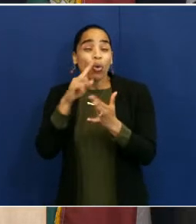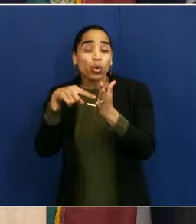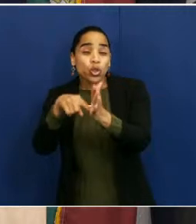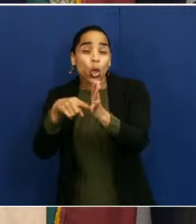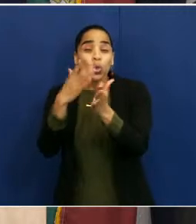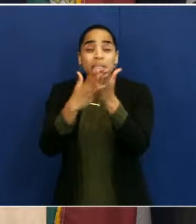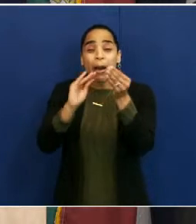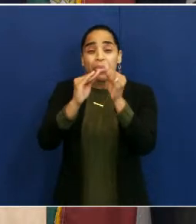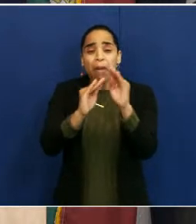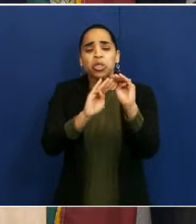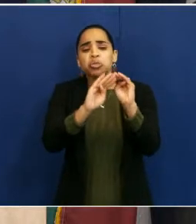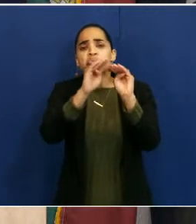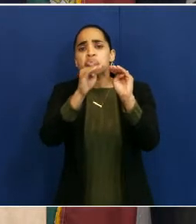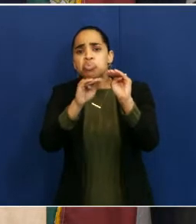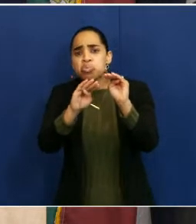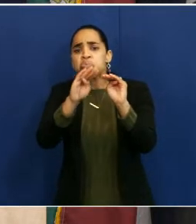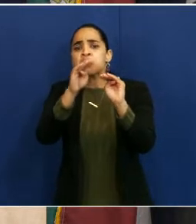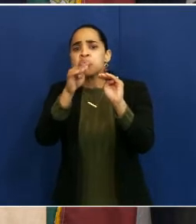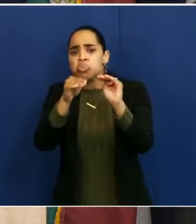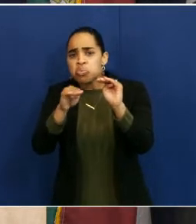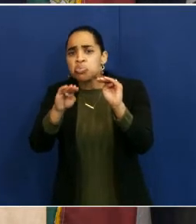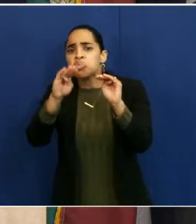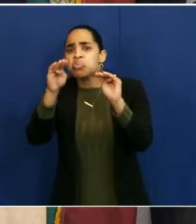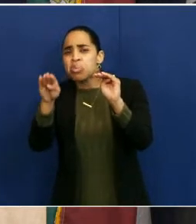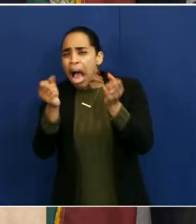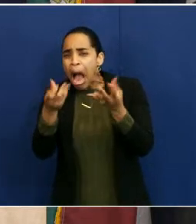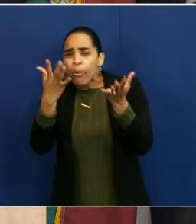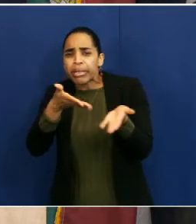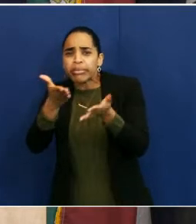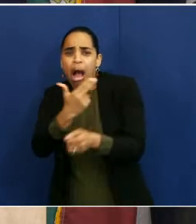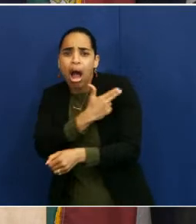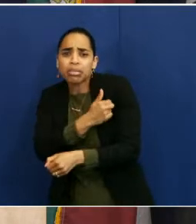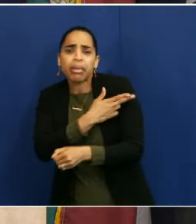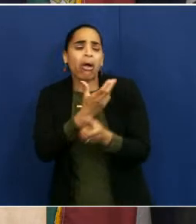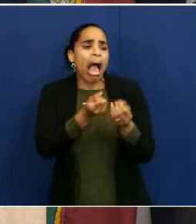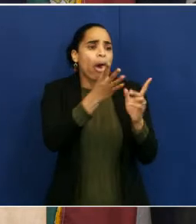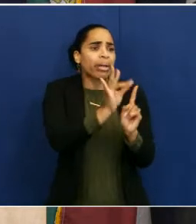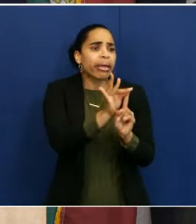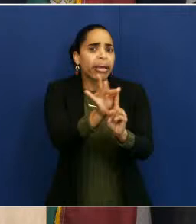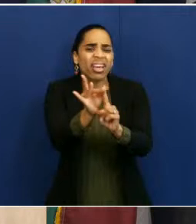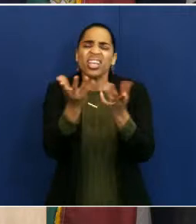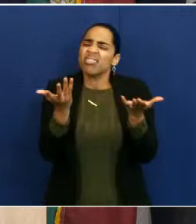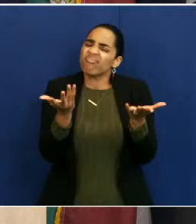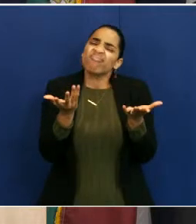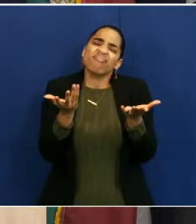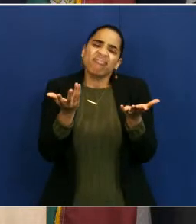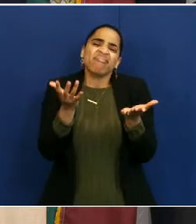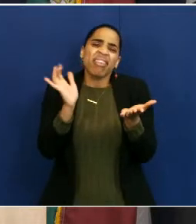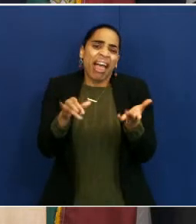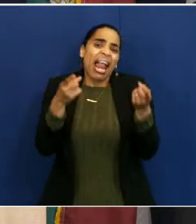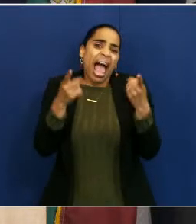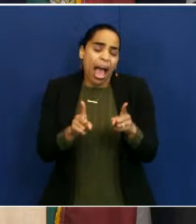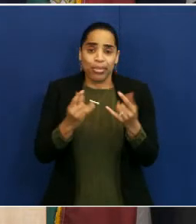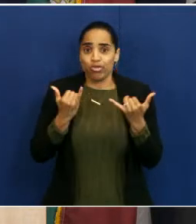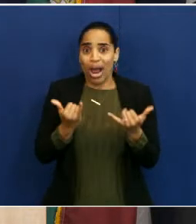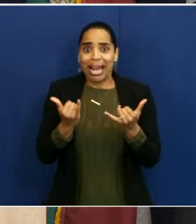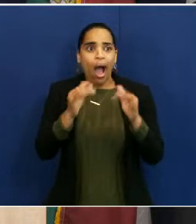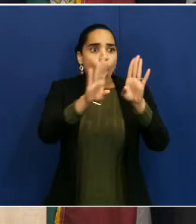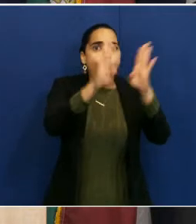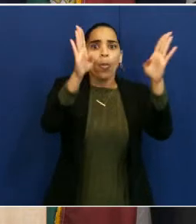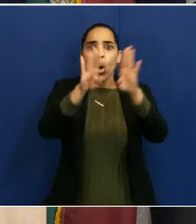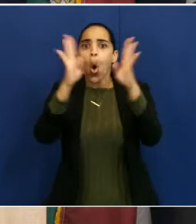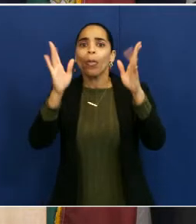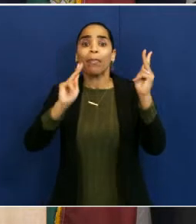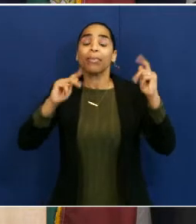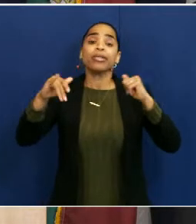but essentially kind of plateauing surrounding those. And I think that that's natural. People are out doing more activities. There's more potential